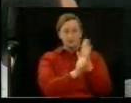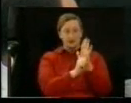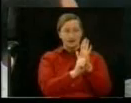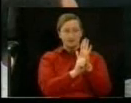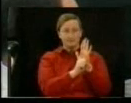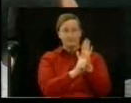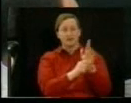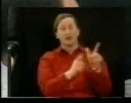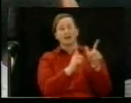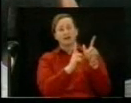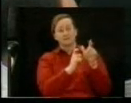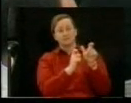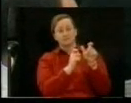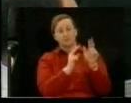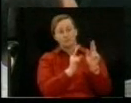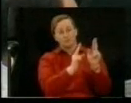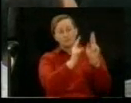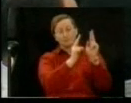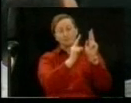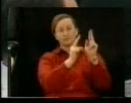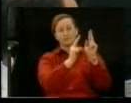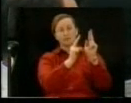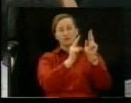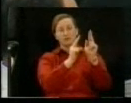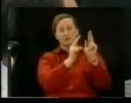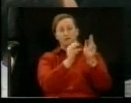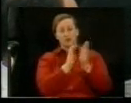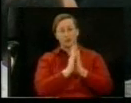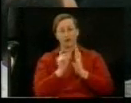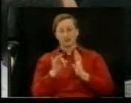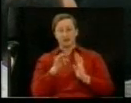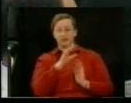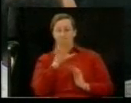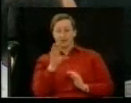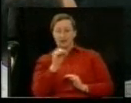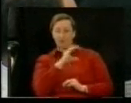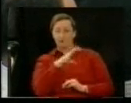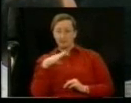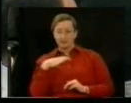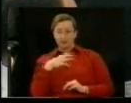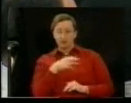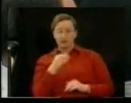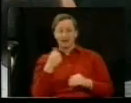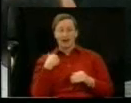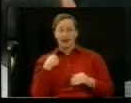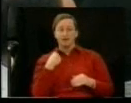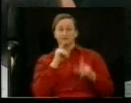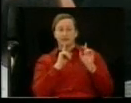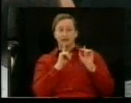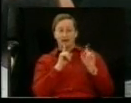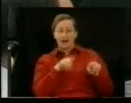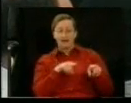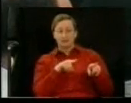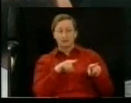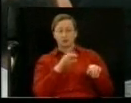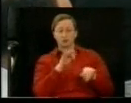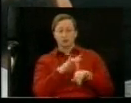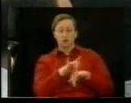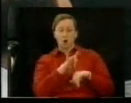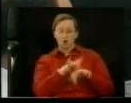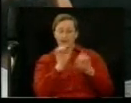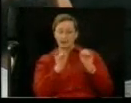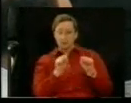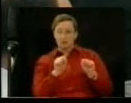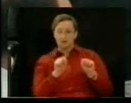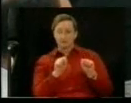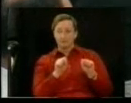expedite the request of the county commission and have an answer as early as possible.